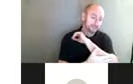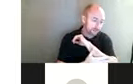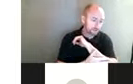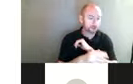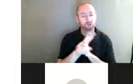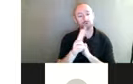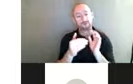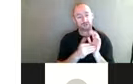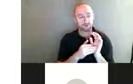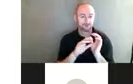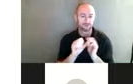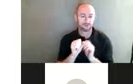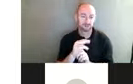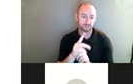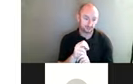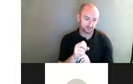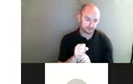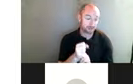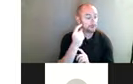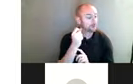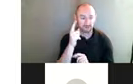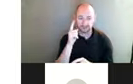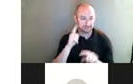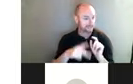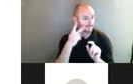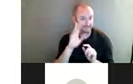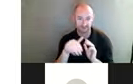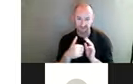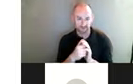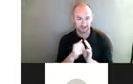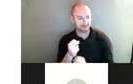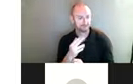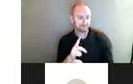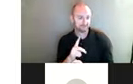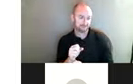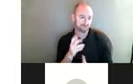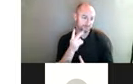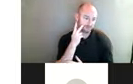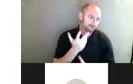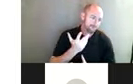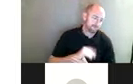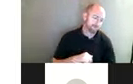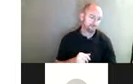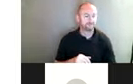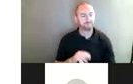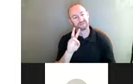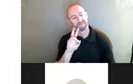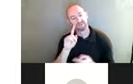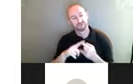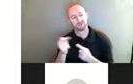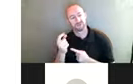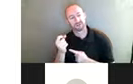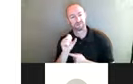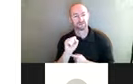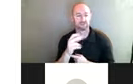shades. Granted, you can't perceive that many different shades. You're really probably picking up, like maybe 7 to 11 different shades